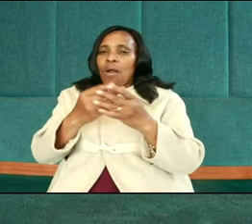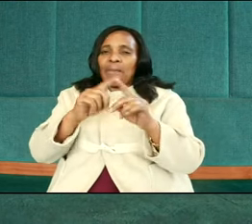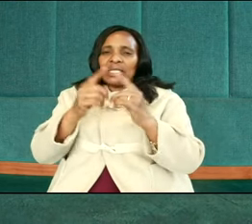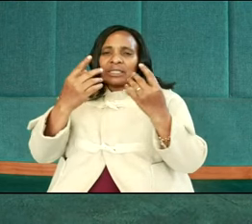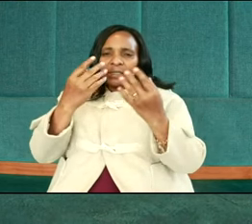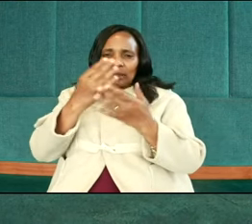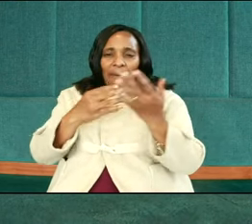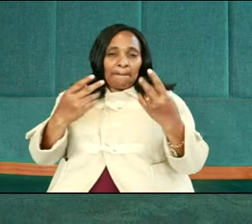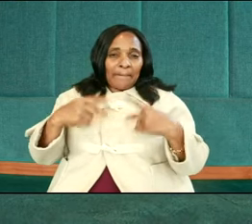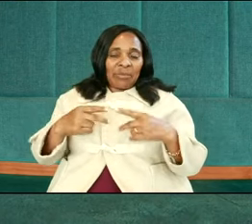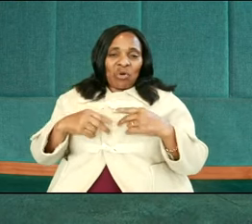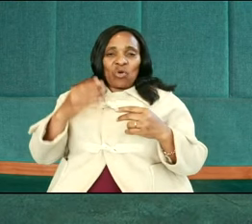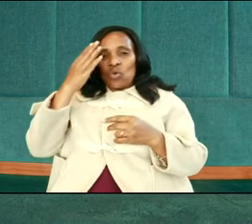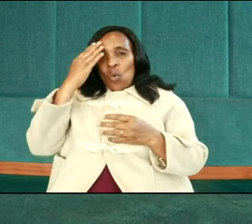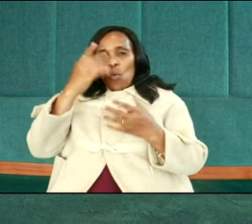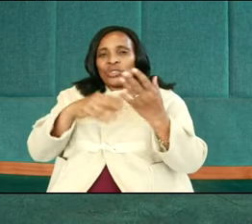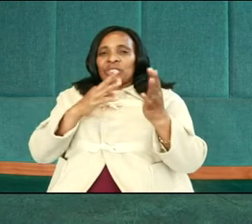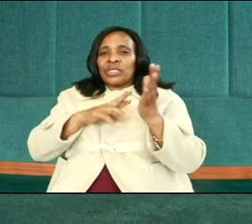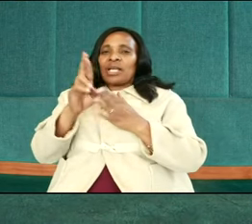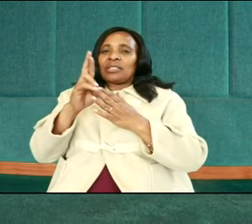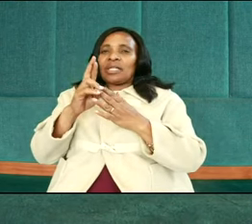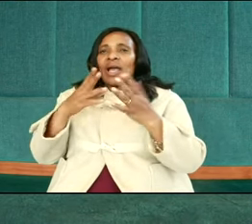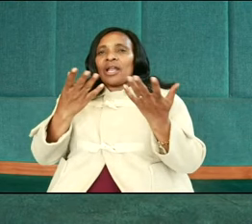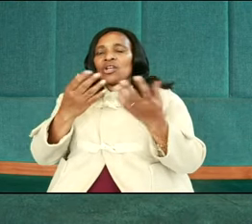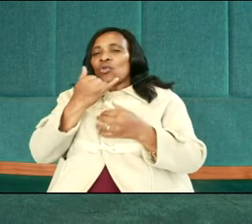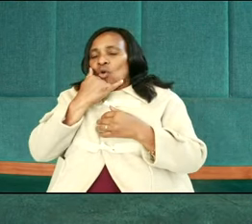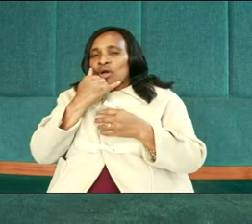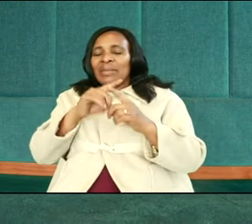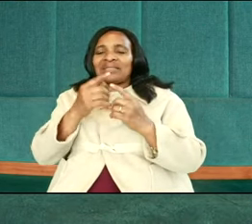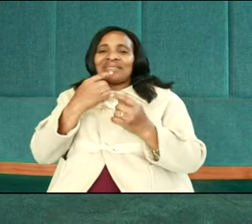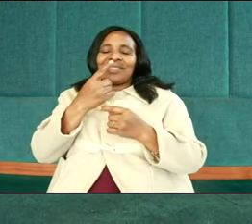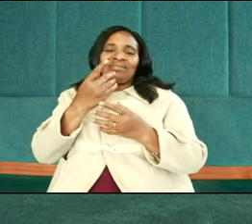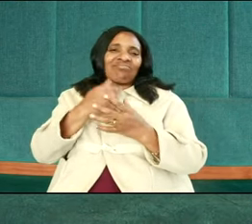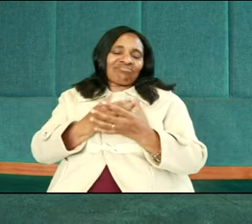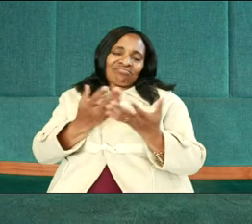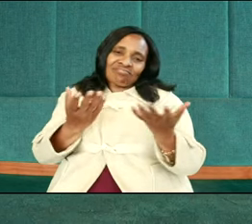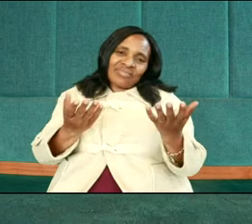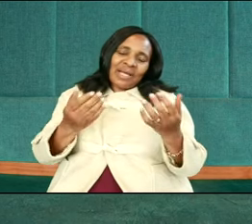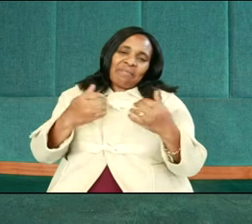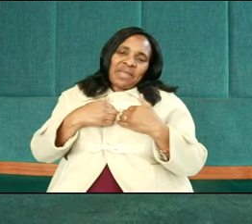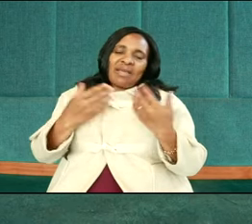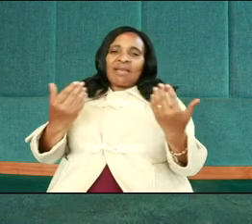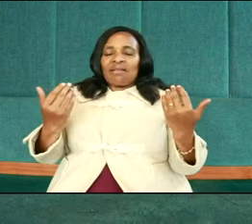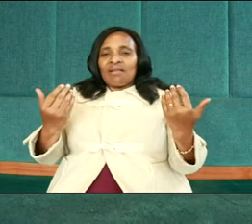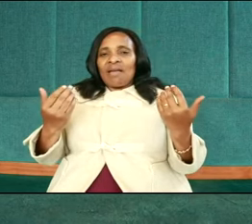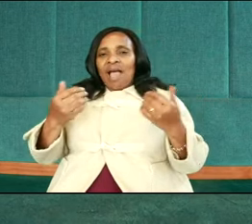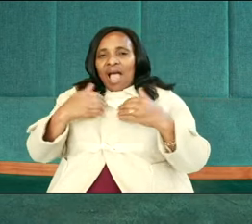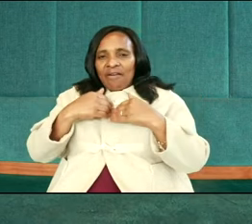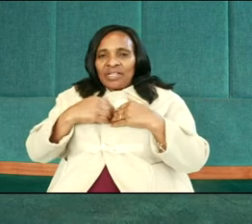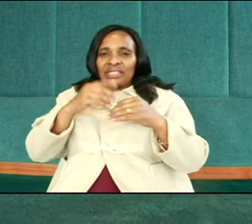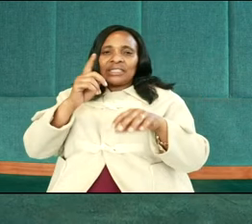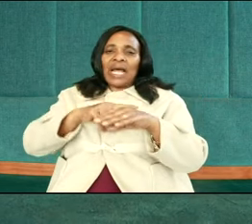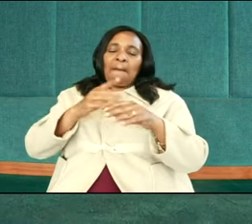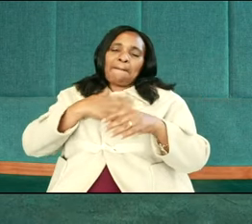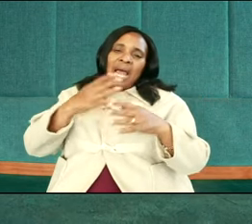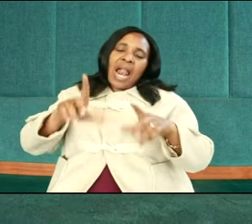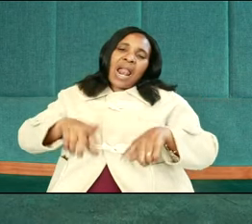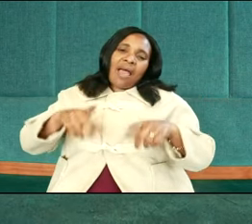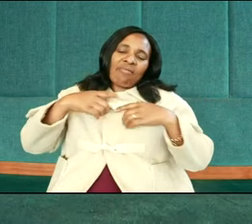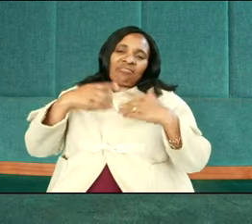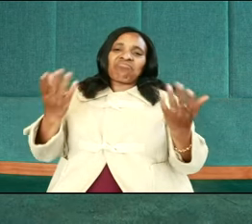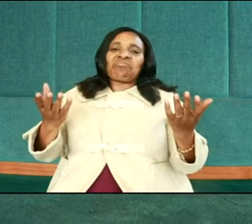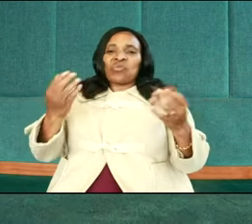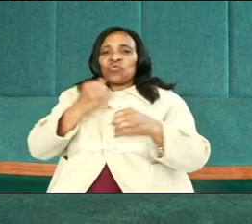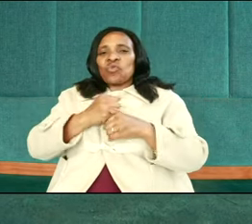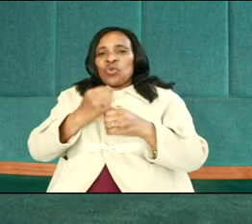just know what is right, know what is wrong, but they say that I'm having the time of my life doing